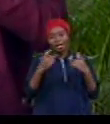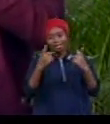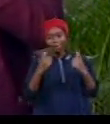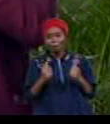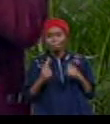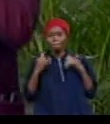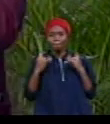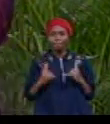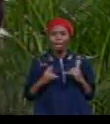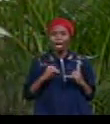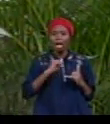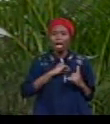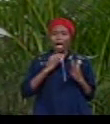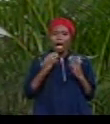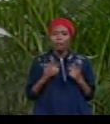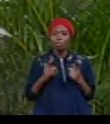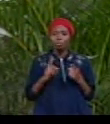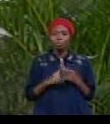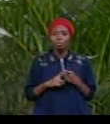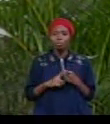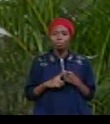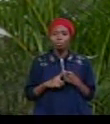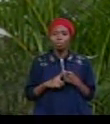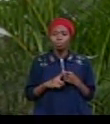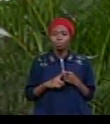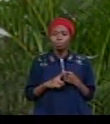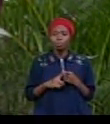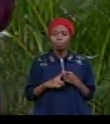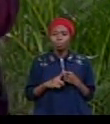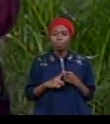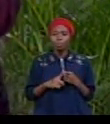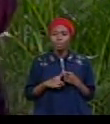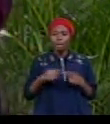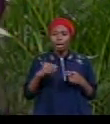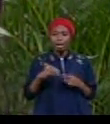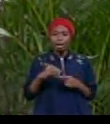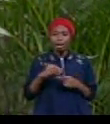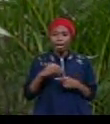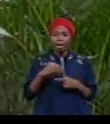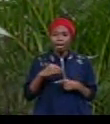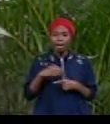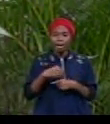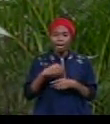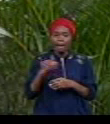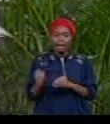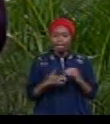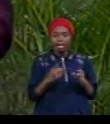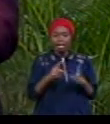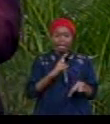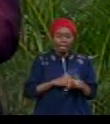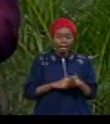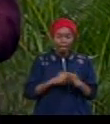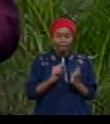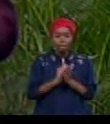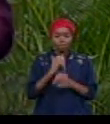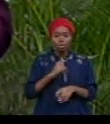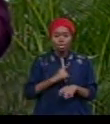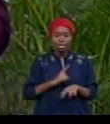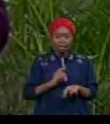I want you to set the time like you set your clock. This is the time of favor. God will favor